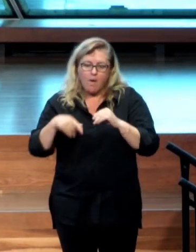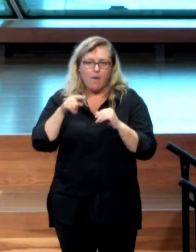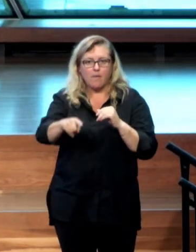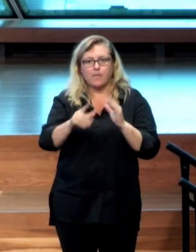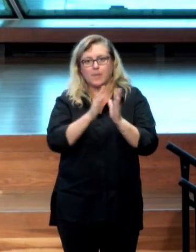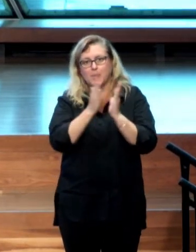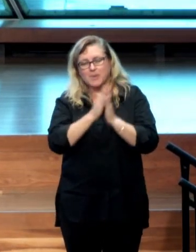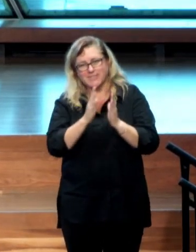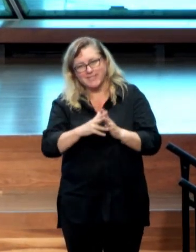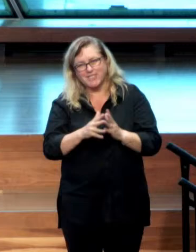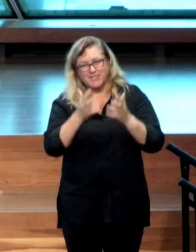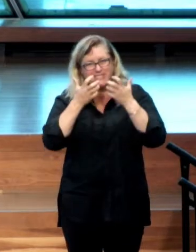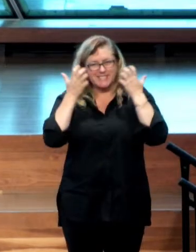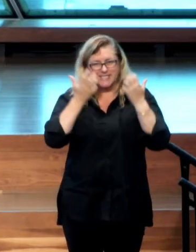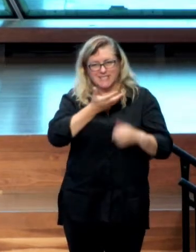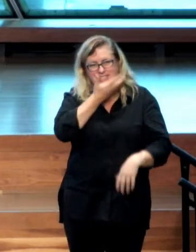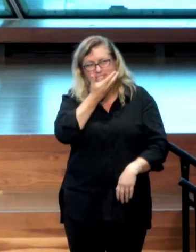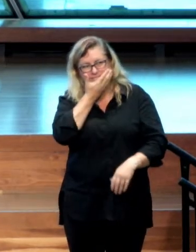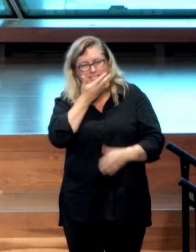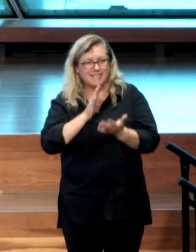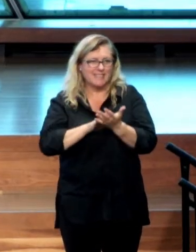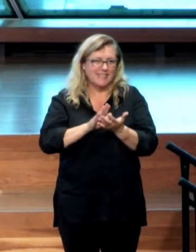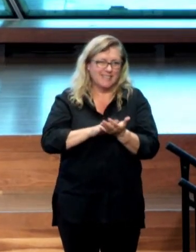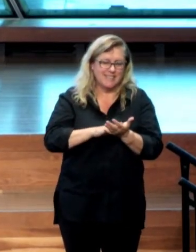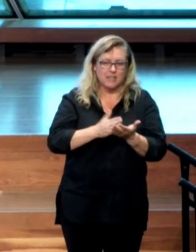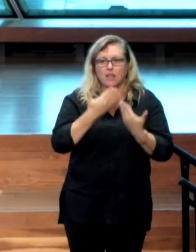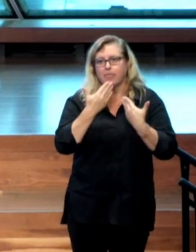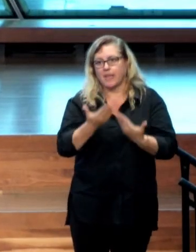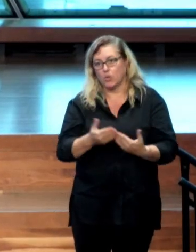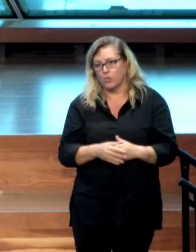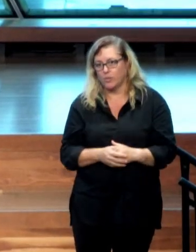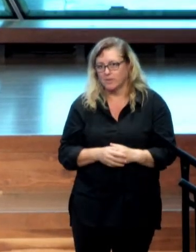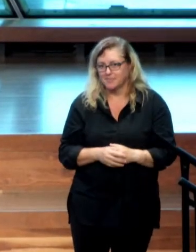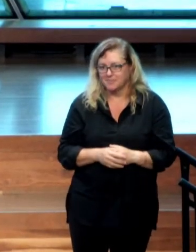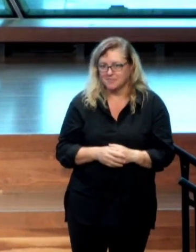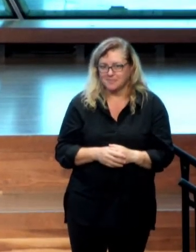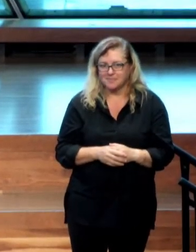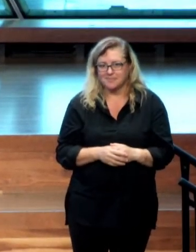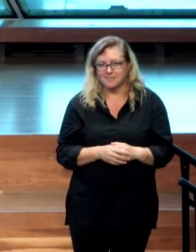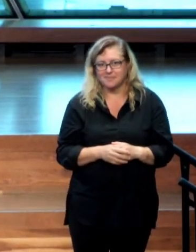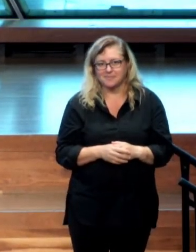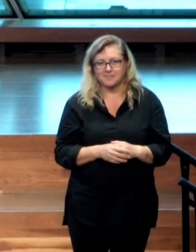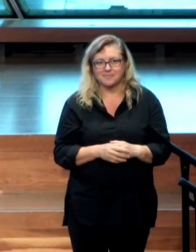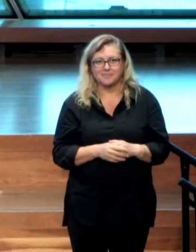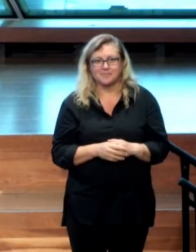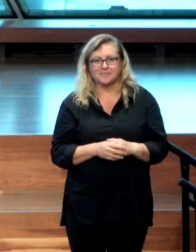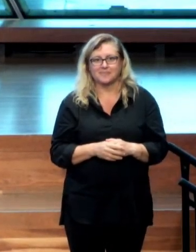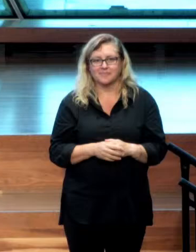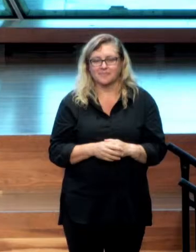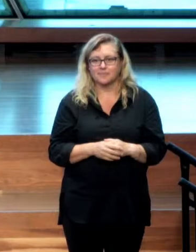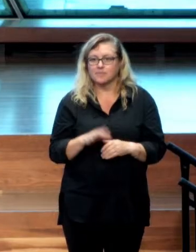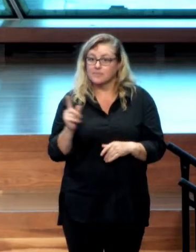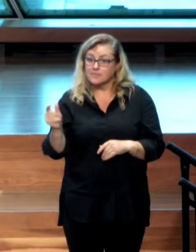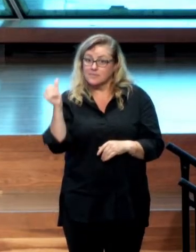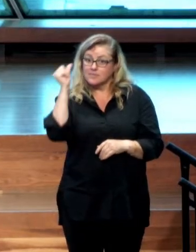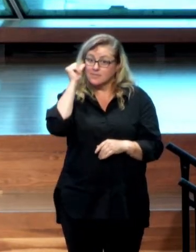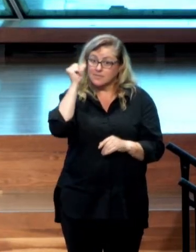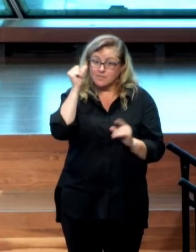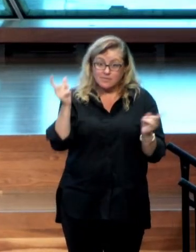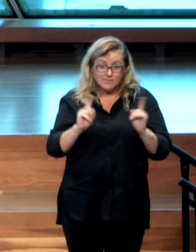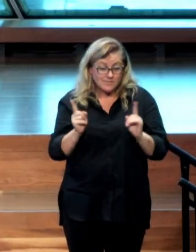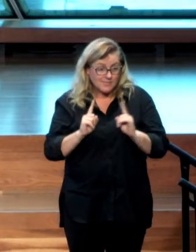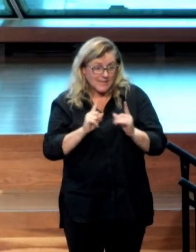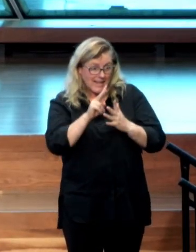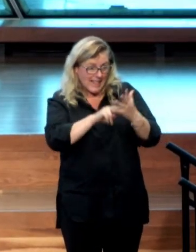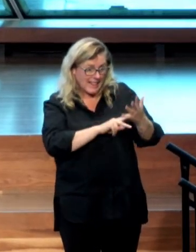you all smile politely and you clap, so thank you in advance for that. But you know all this literature